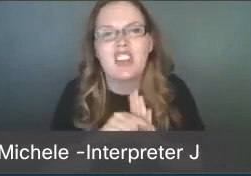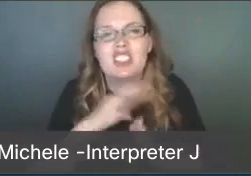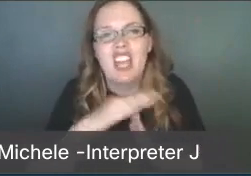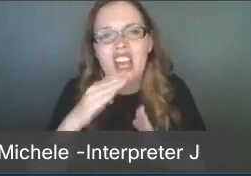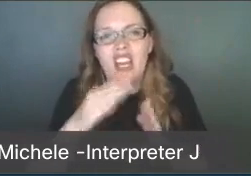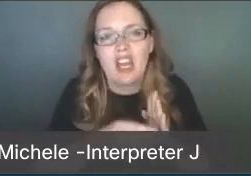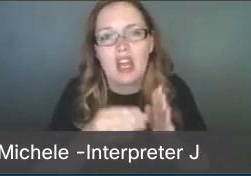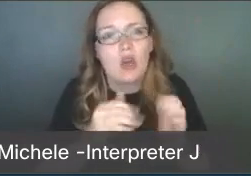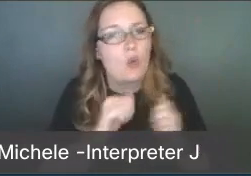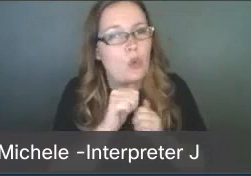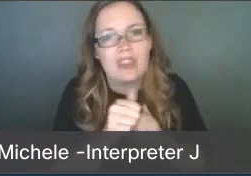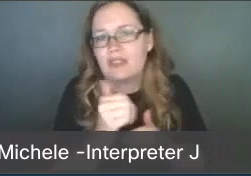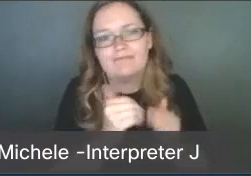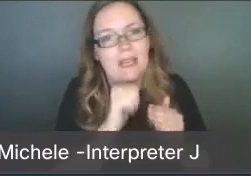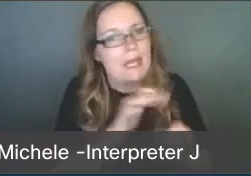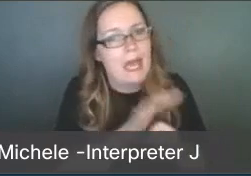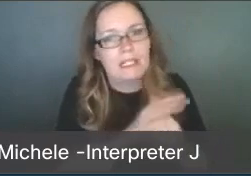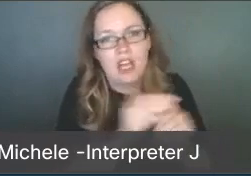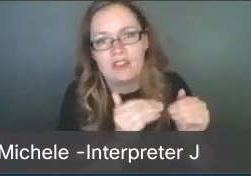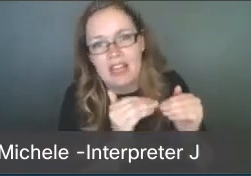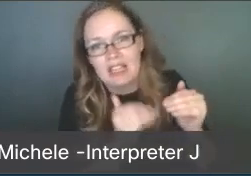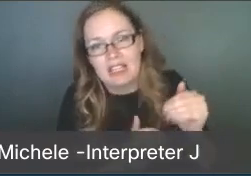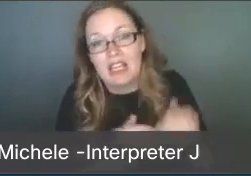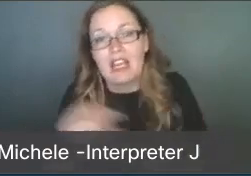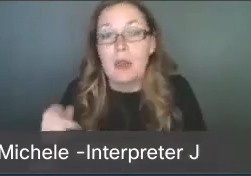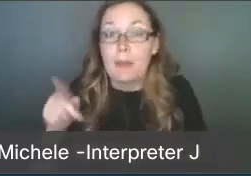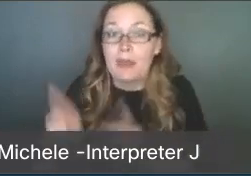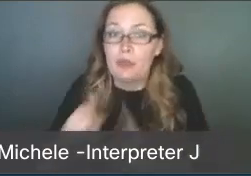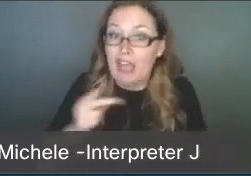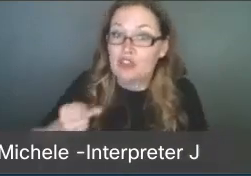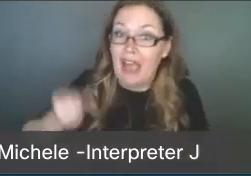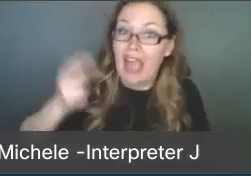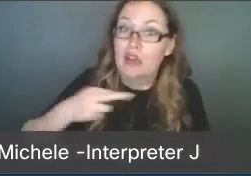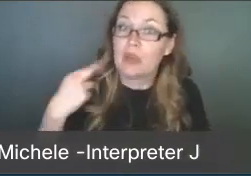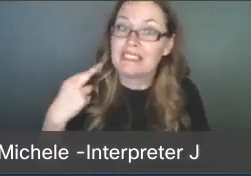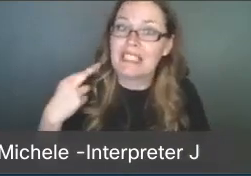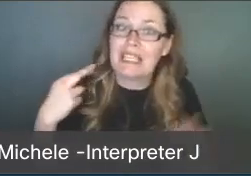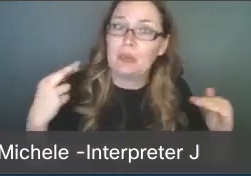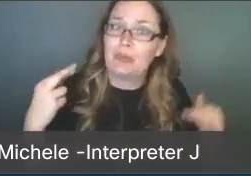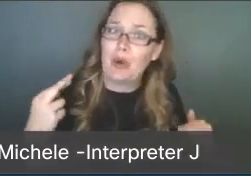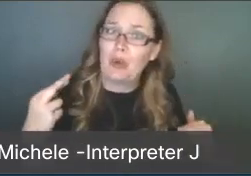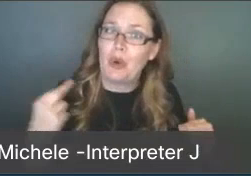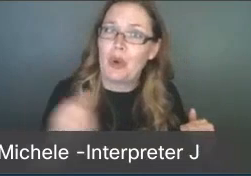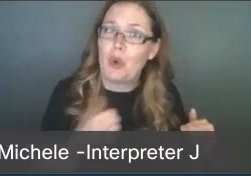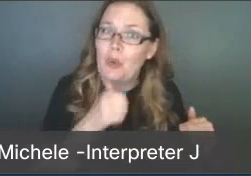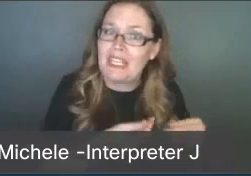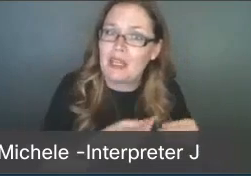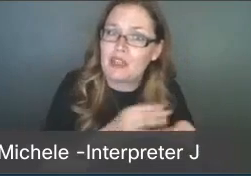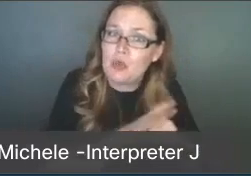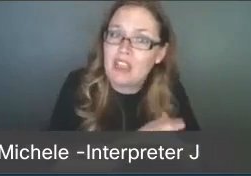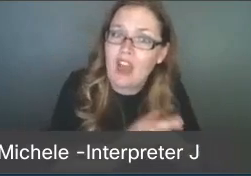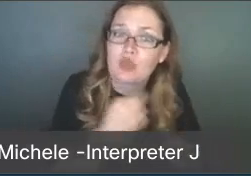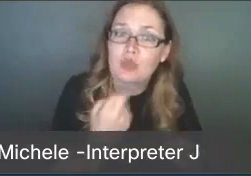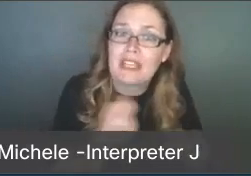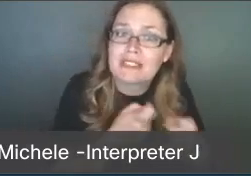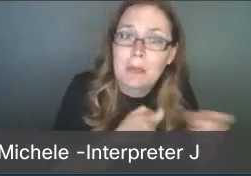under intervening, meaning that somebody was higher risk than we thought, and we didn't do enough in terms of risk management, or they didn't get placed